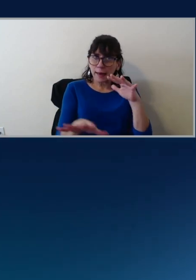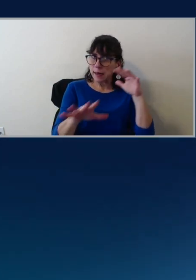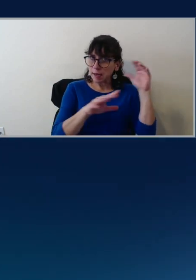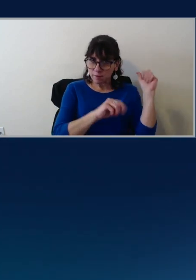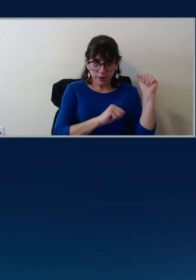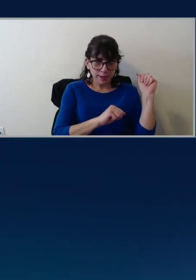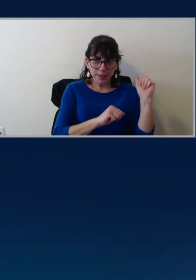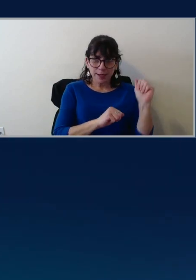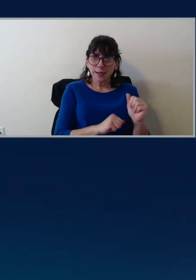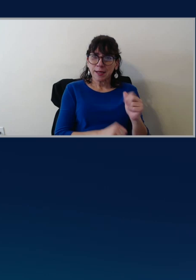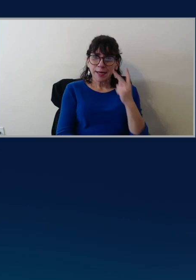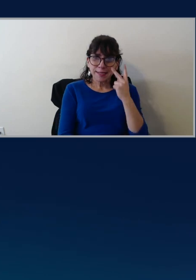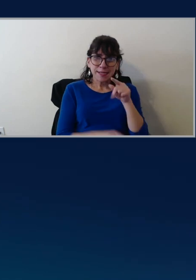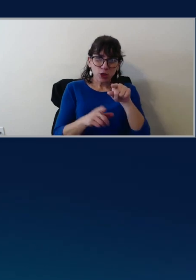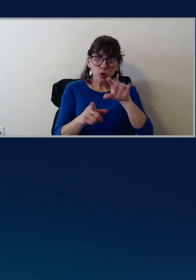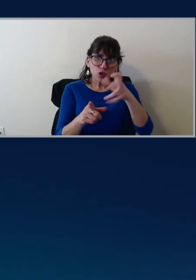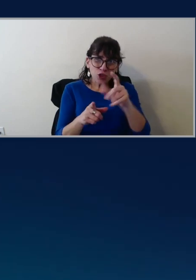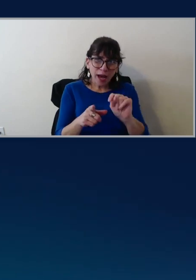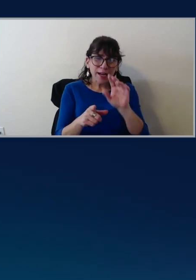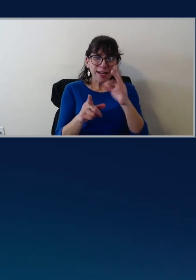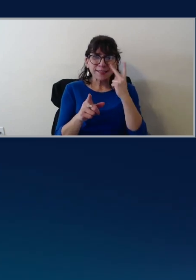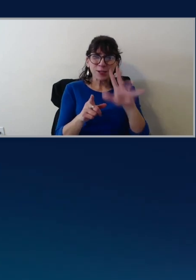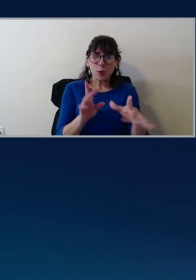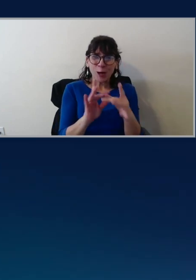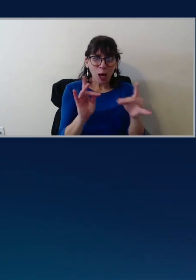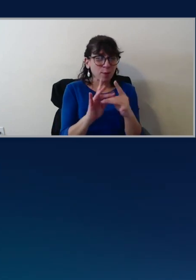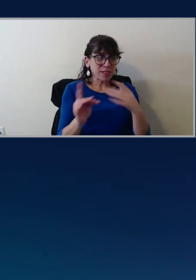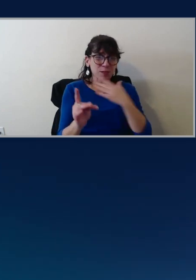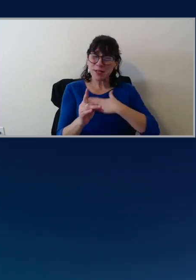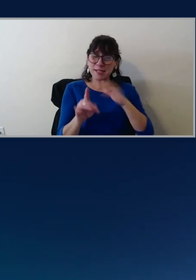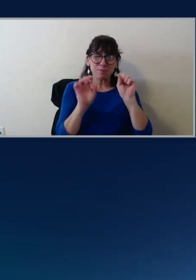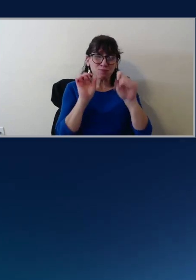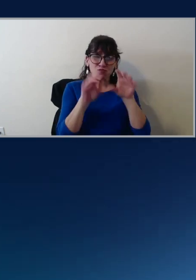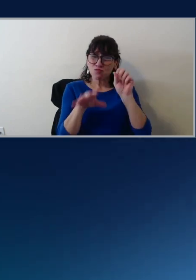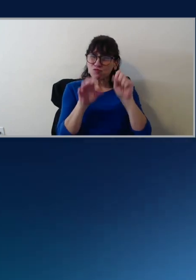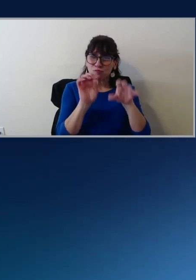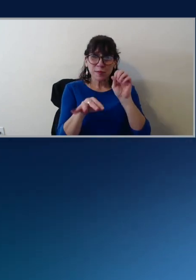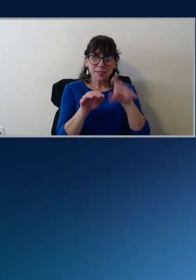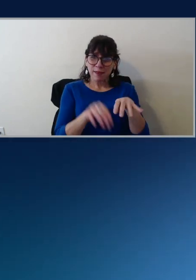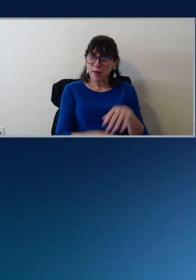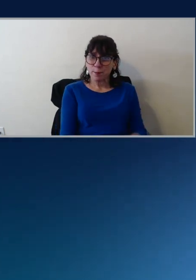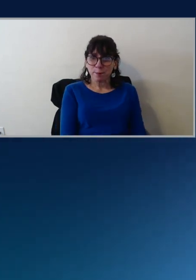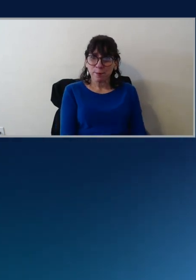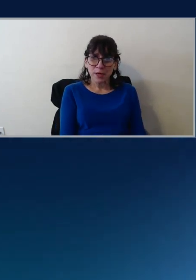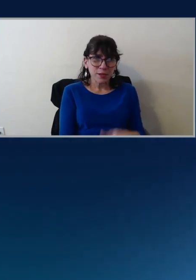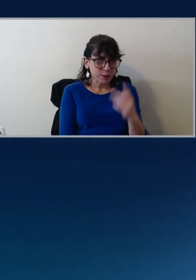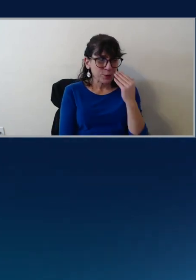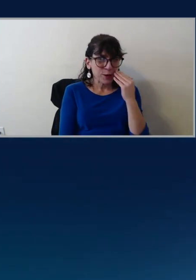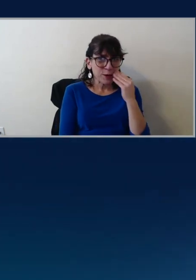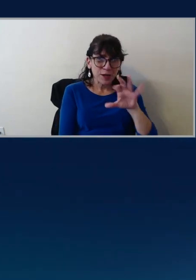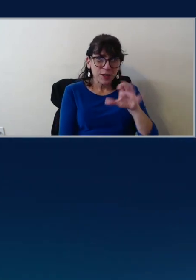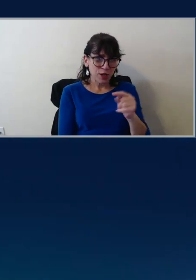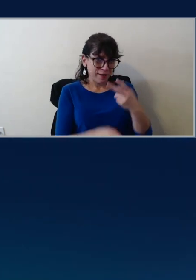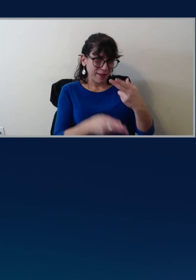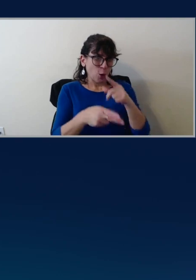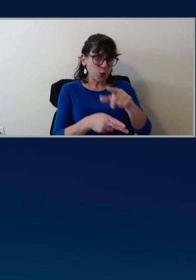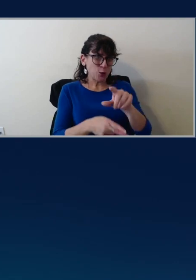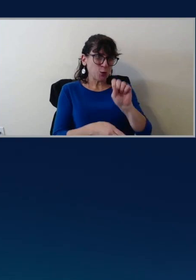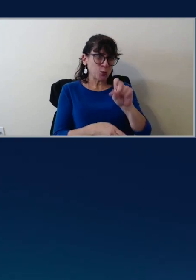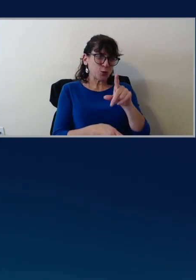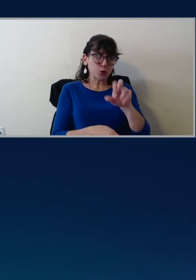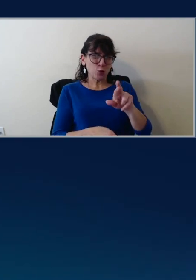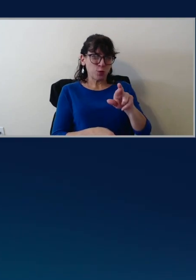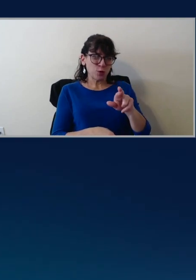your chat. I see your comments. Please do keep them coming in. Please do keep coming. Suman, did you know in chat they call you Superman? Oh, is it? Somebody tried to